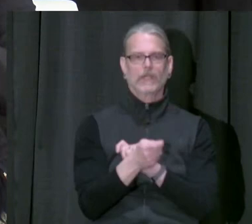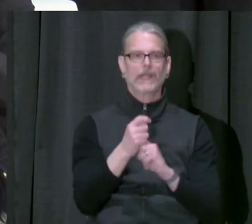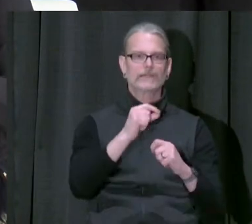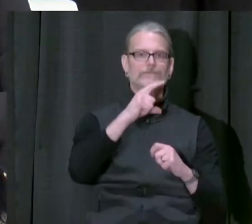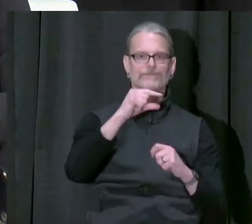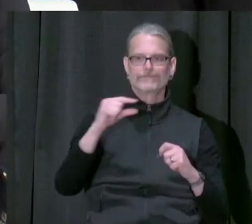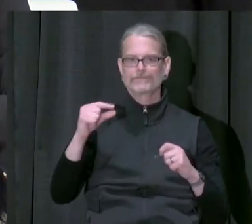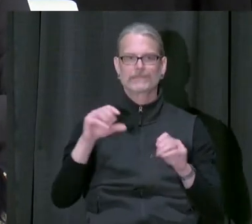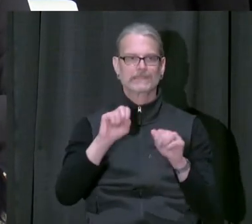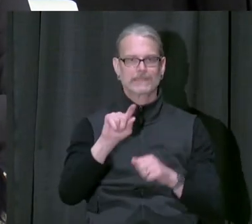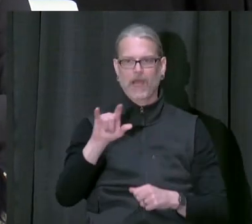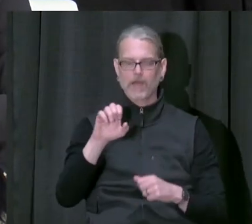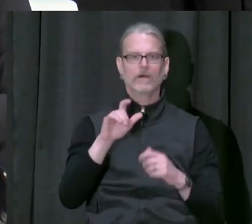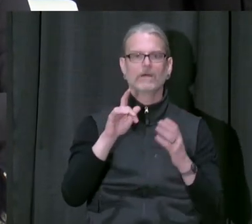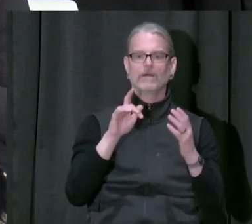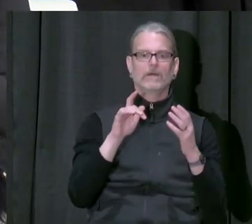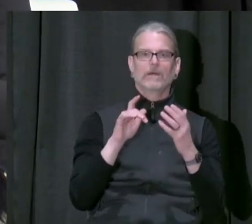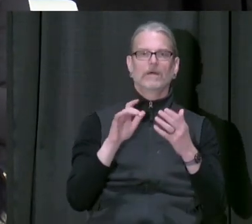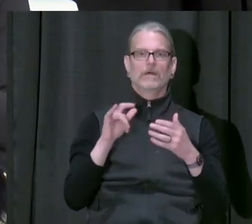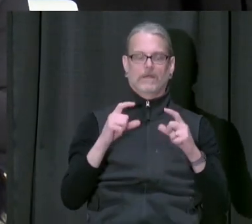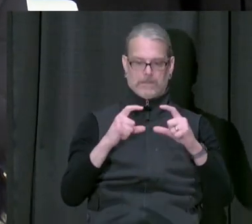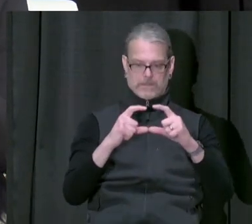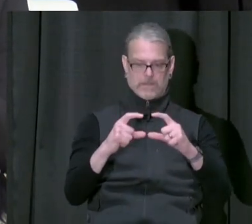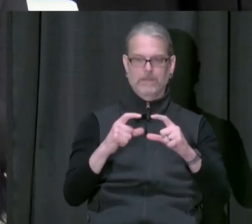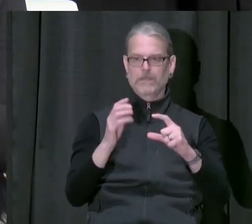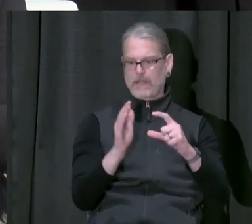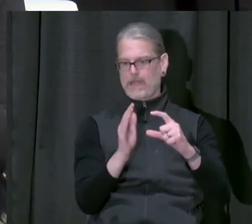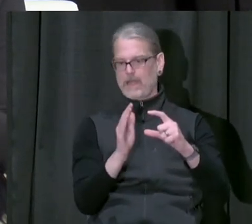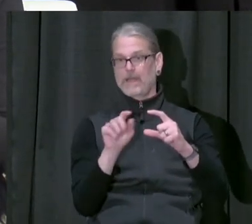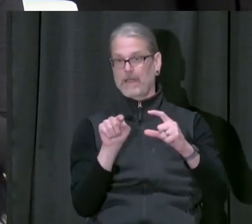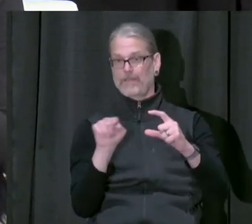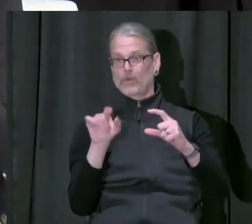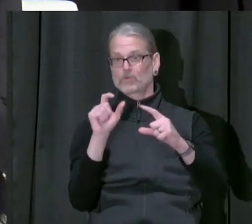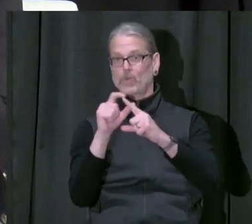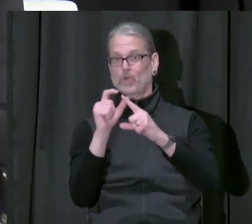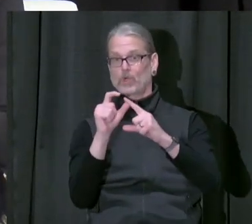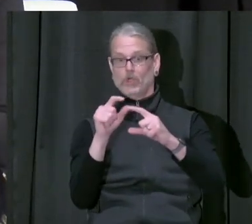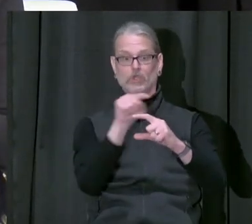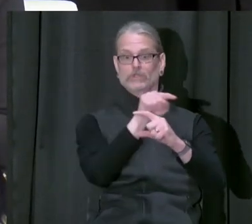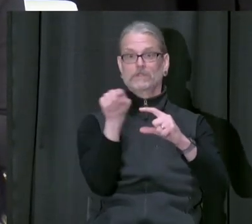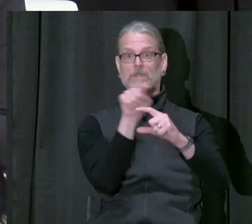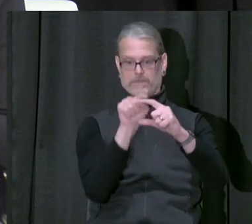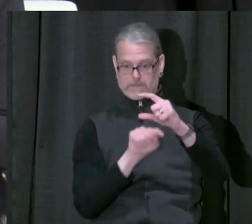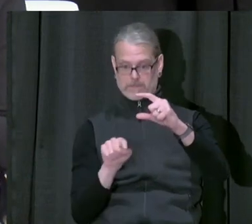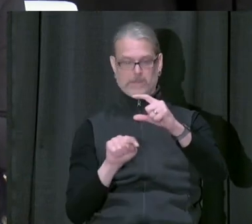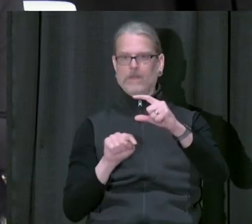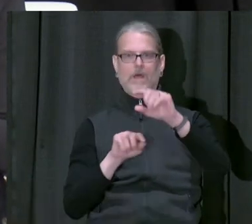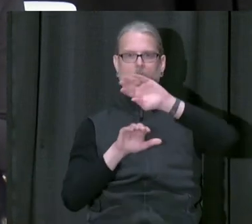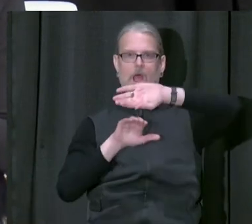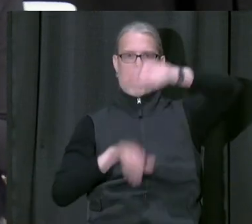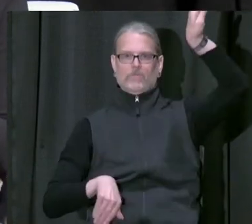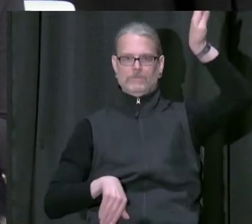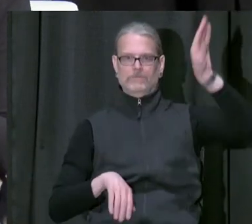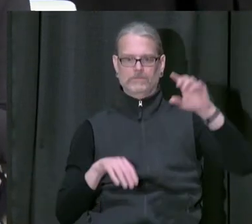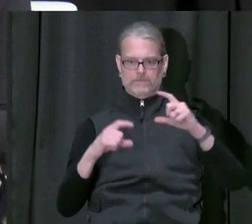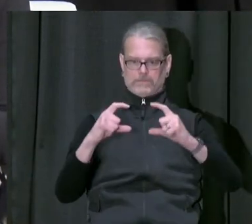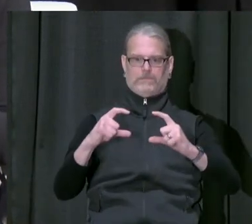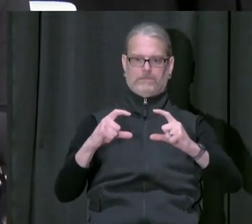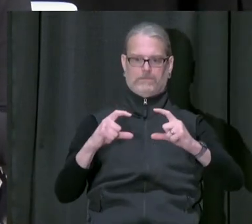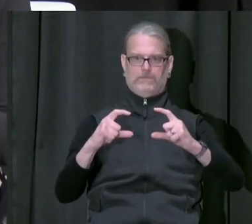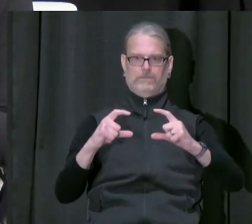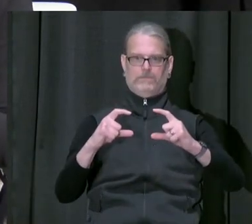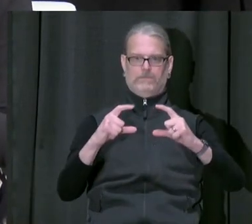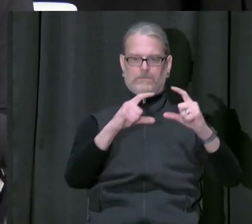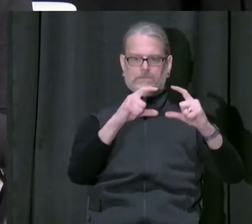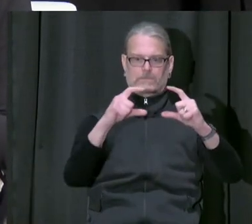It essentially blocks out text on either side or under, or you can use it as an underline device to kind of move through the text and track and